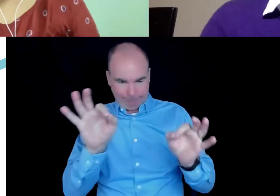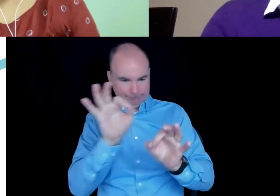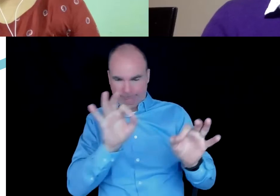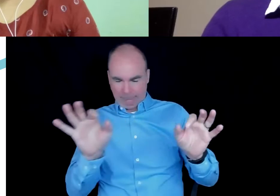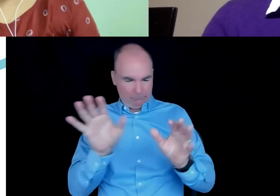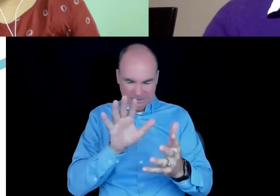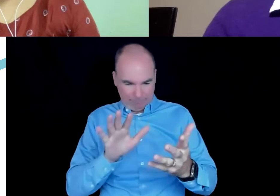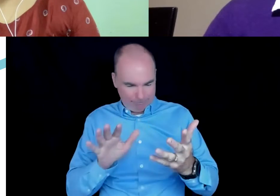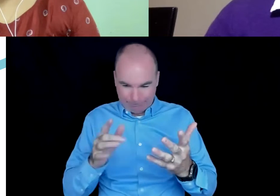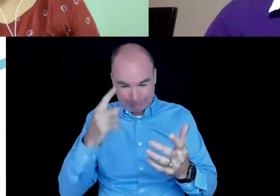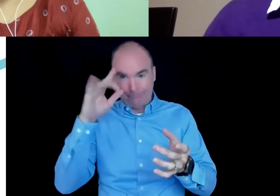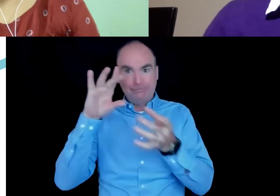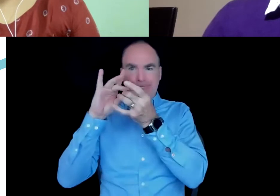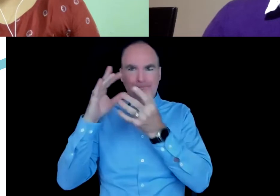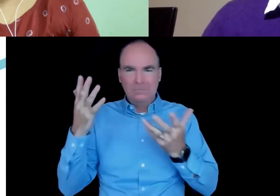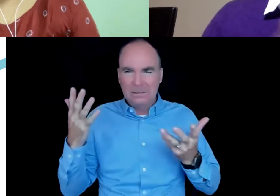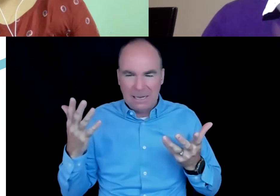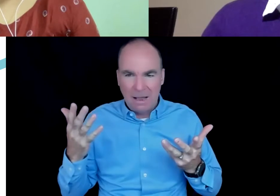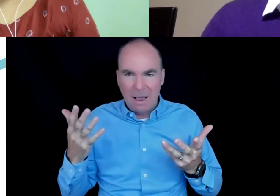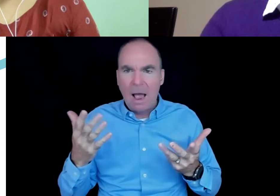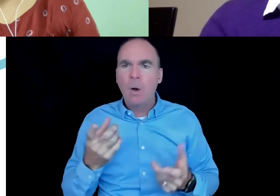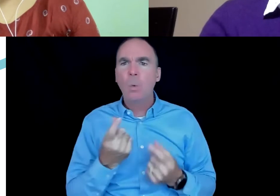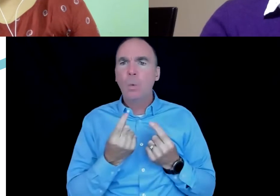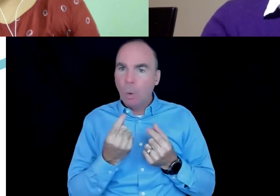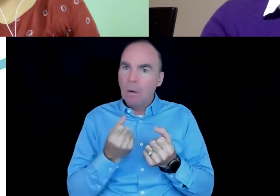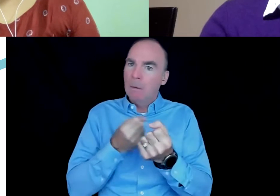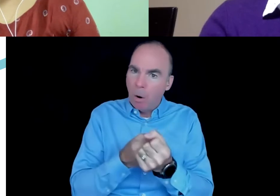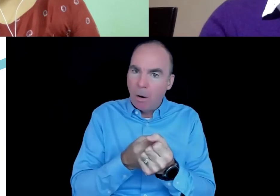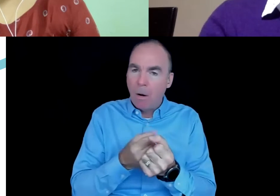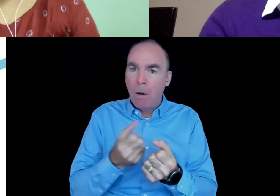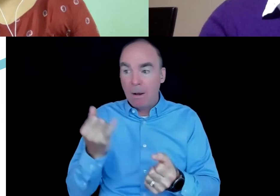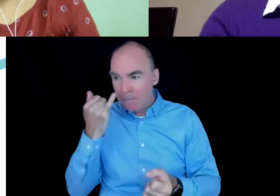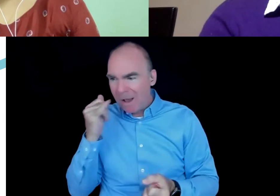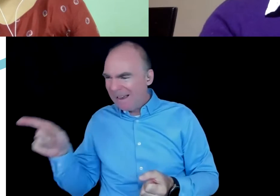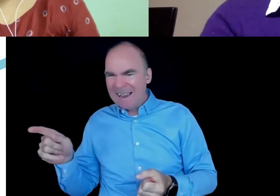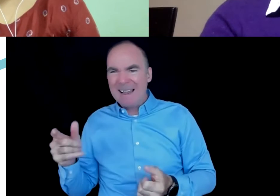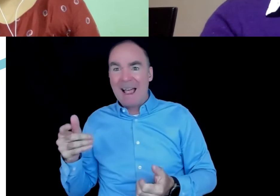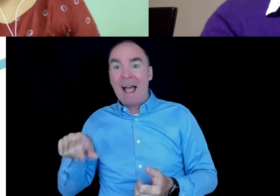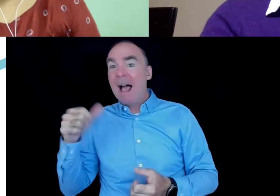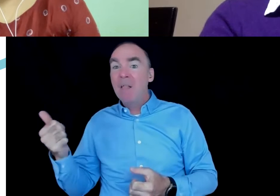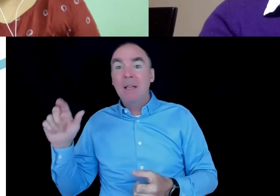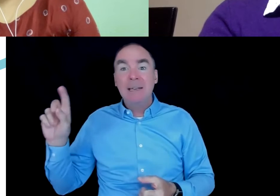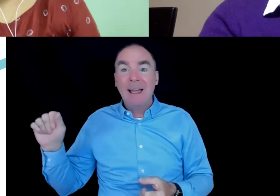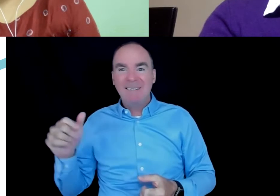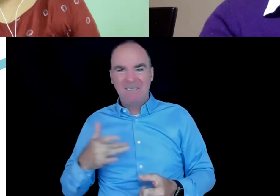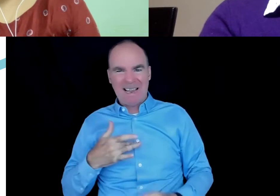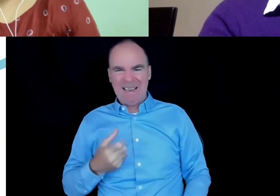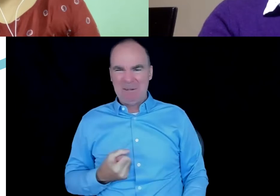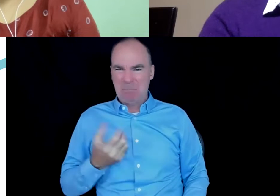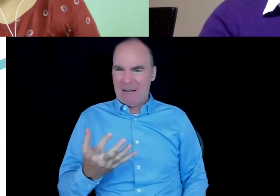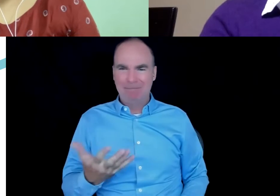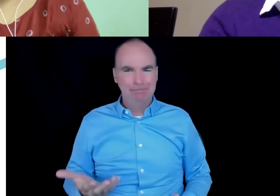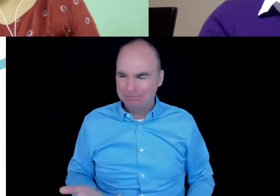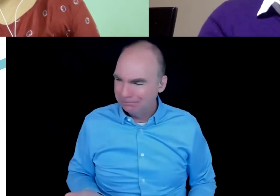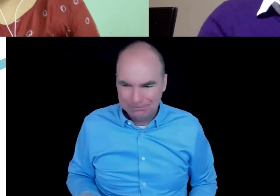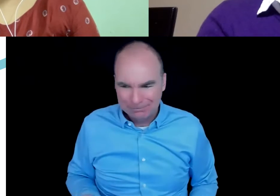if they cannot be able to express themselves, just provide an environment where they can be able to participate in their own unique way.